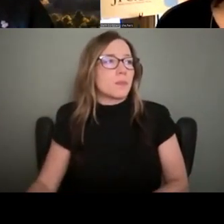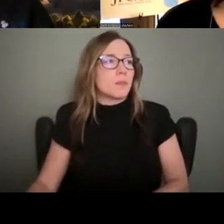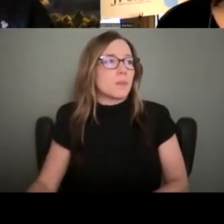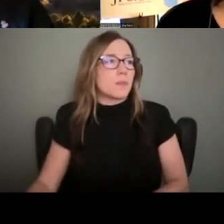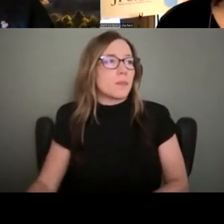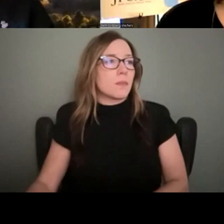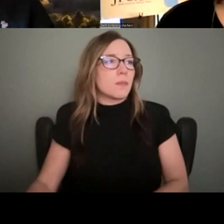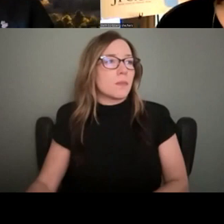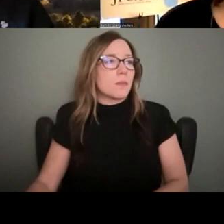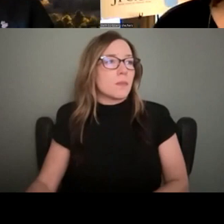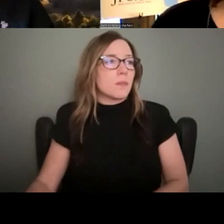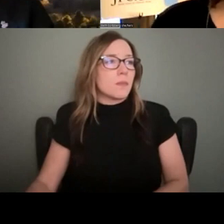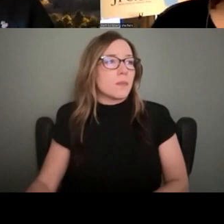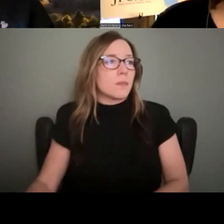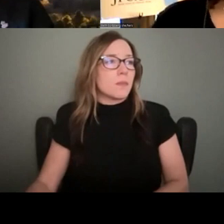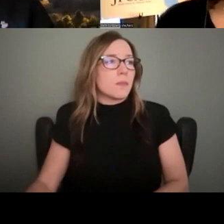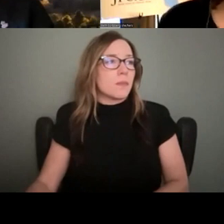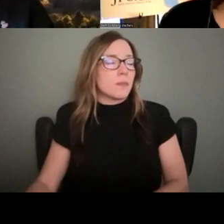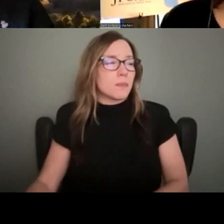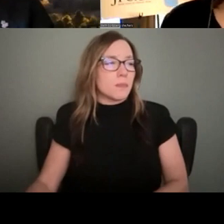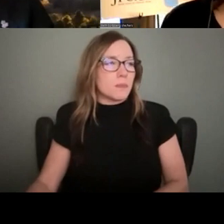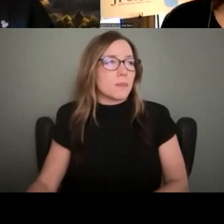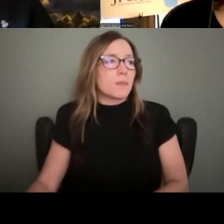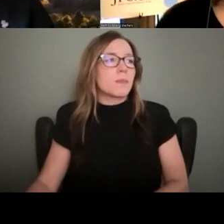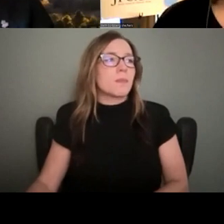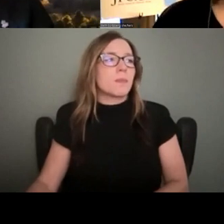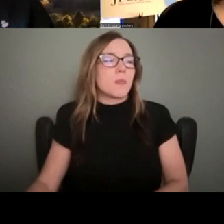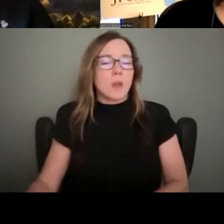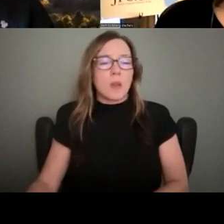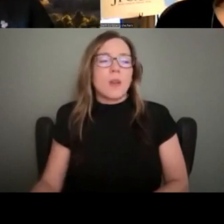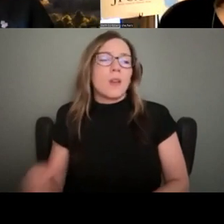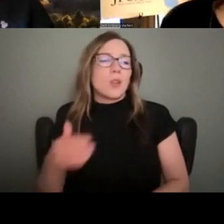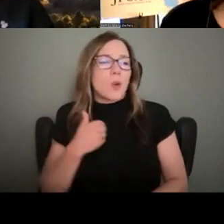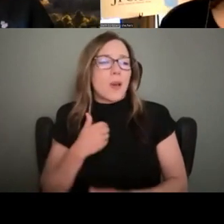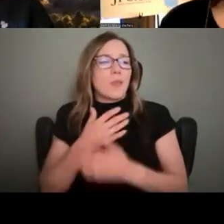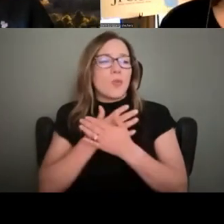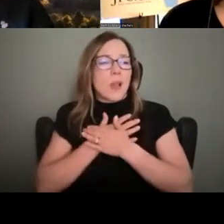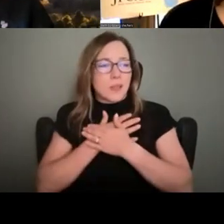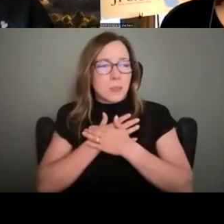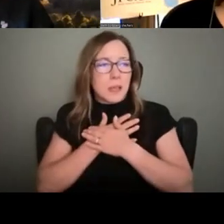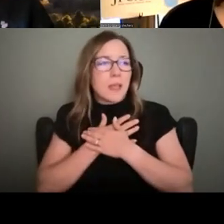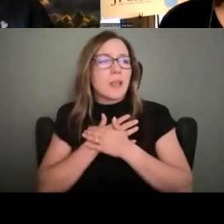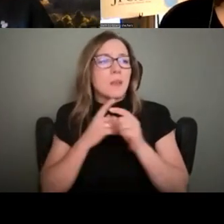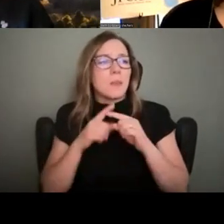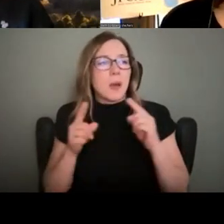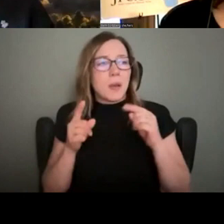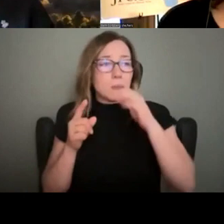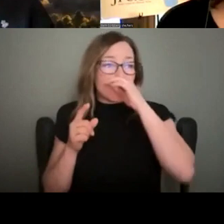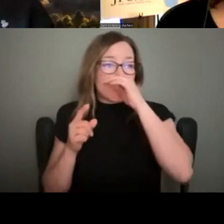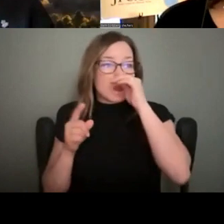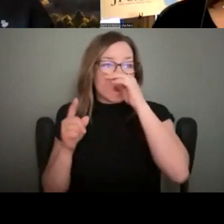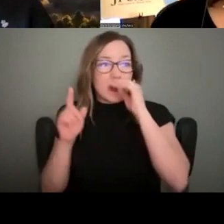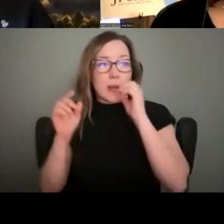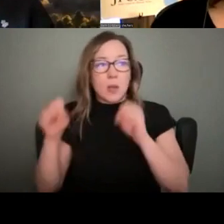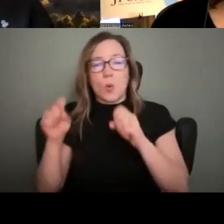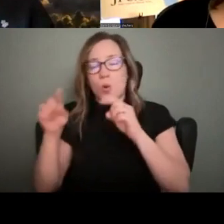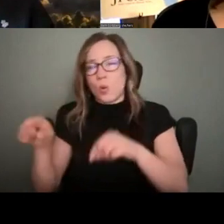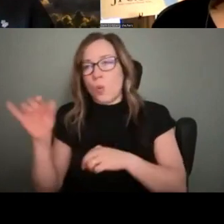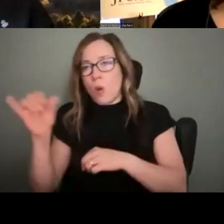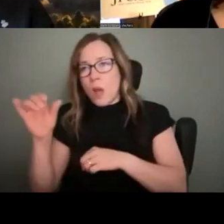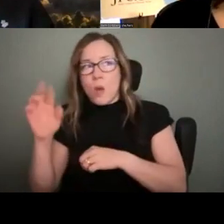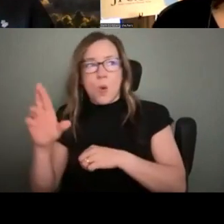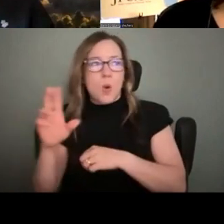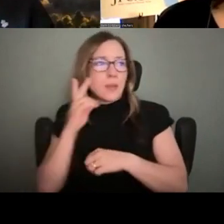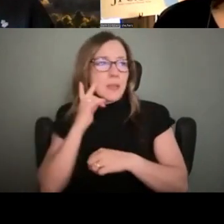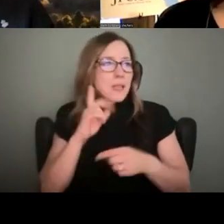vital for there to be a chance to have respite apart, where somebody could get to the why or see a friend who they might